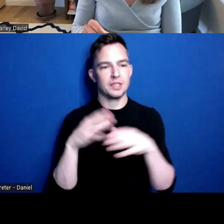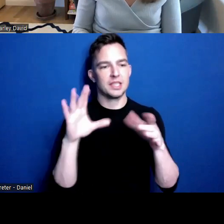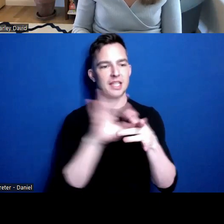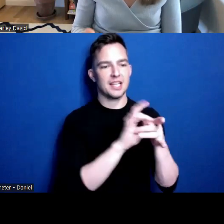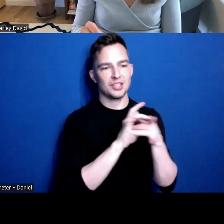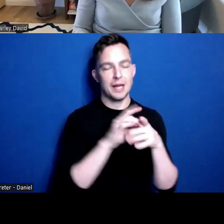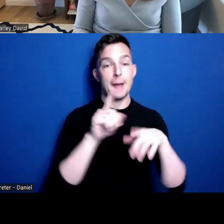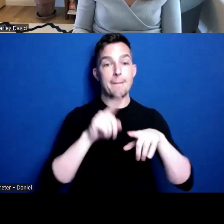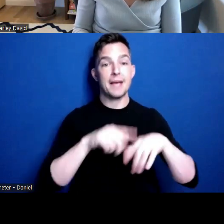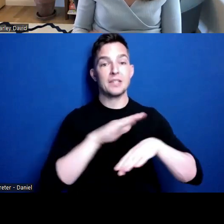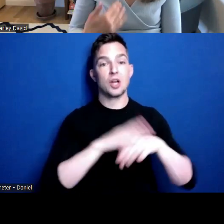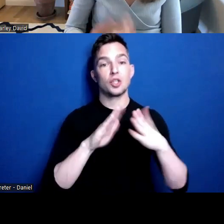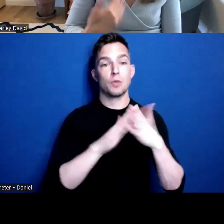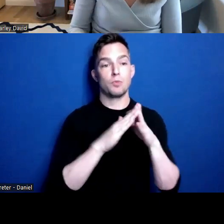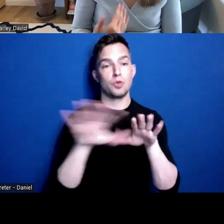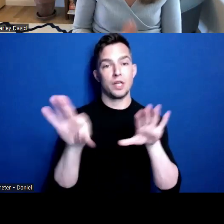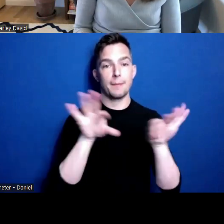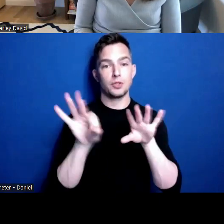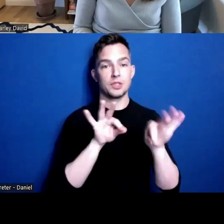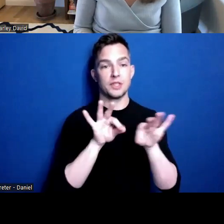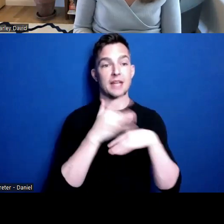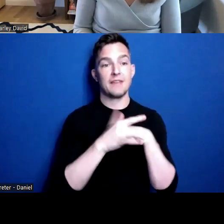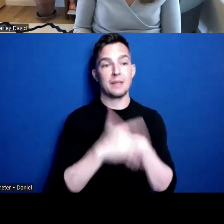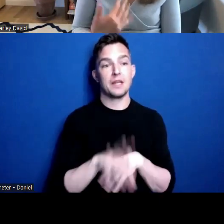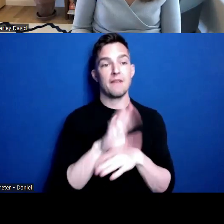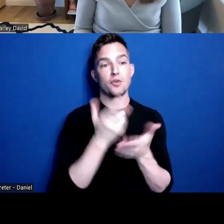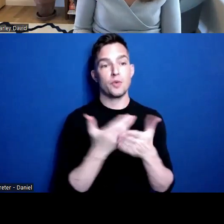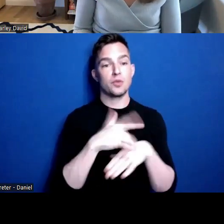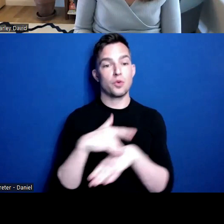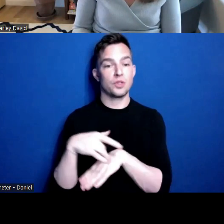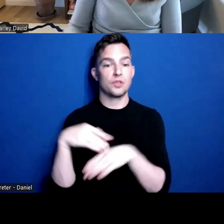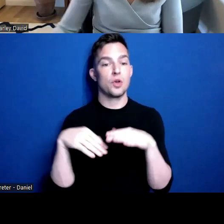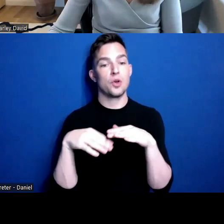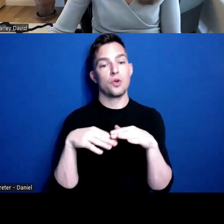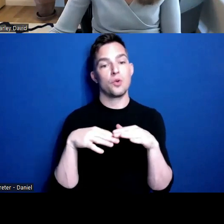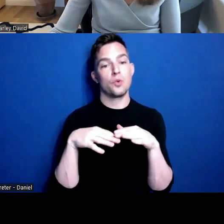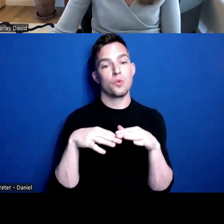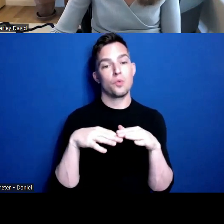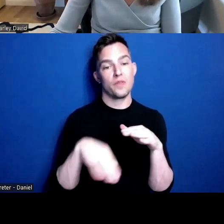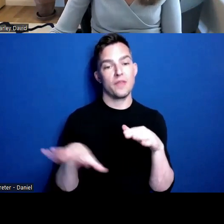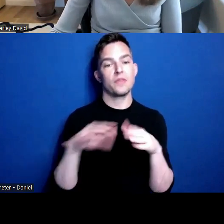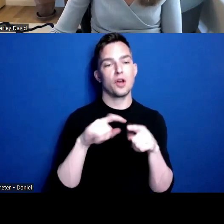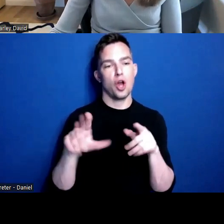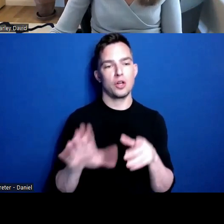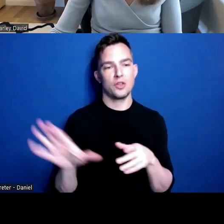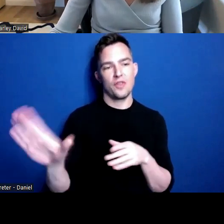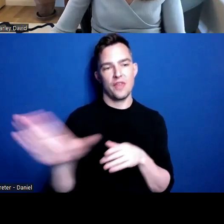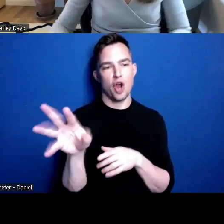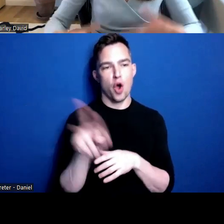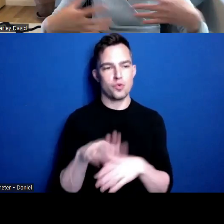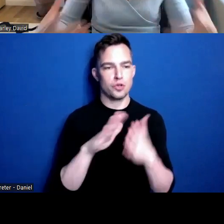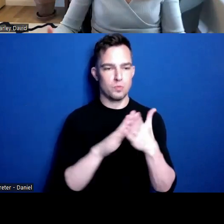on community options and the availability of resources within callers' own communities.